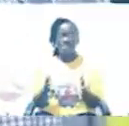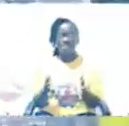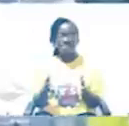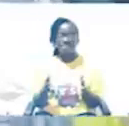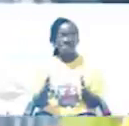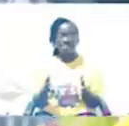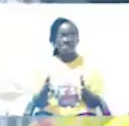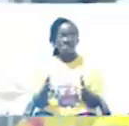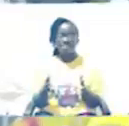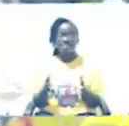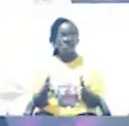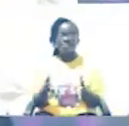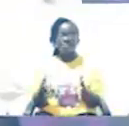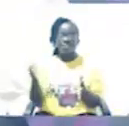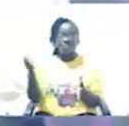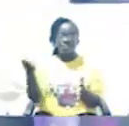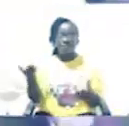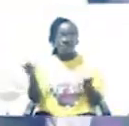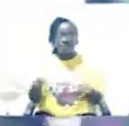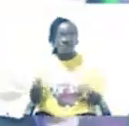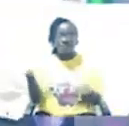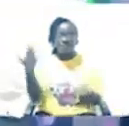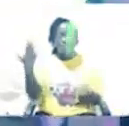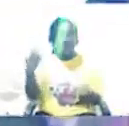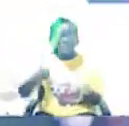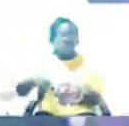whilst we were yet